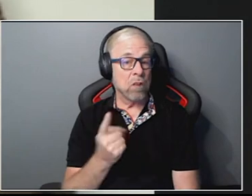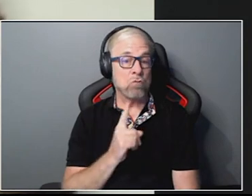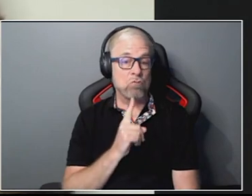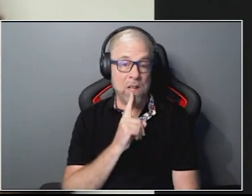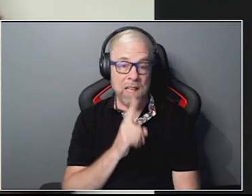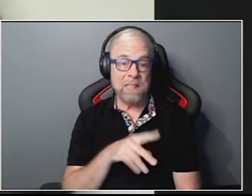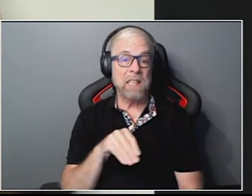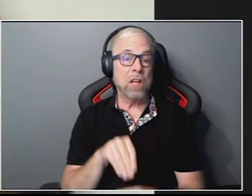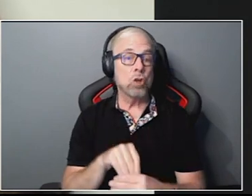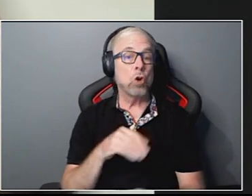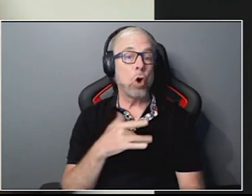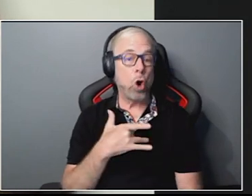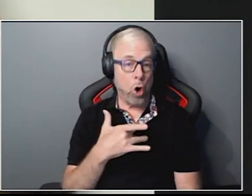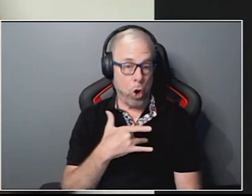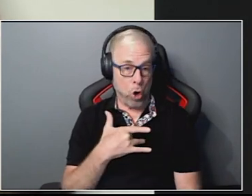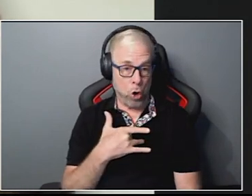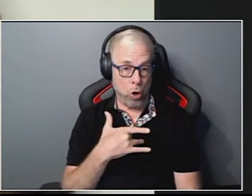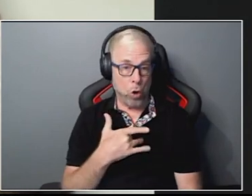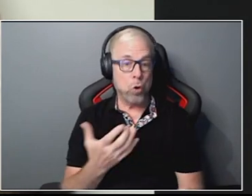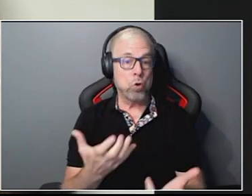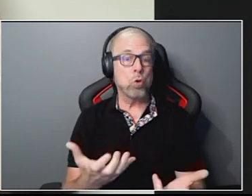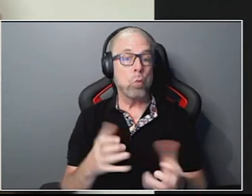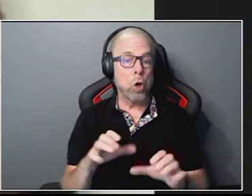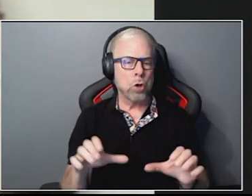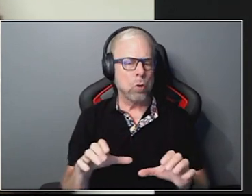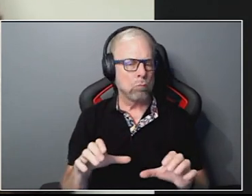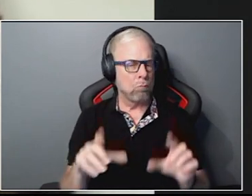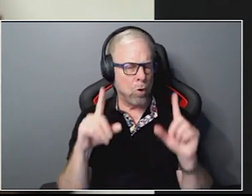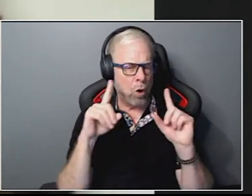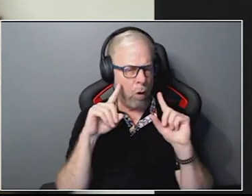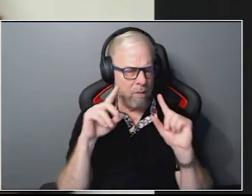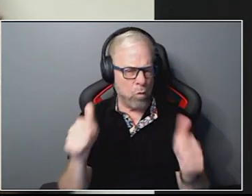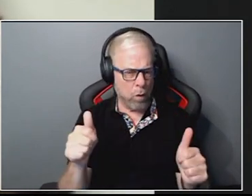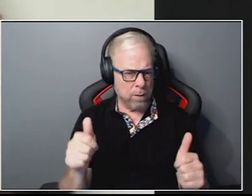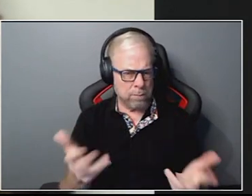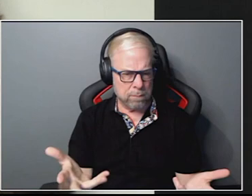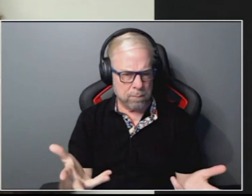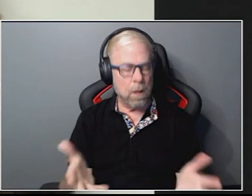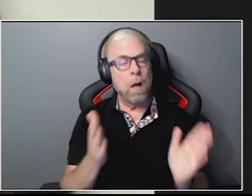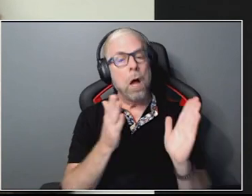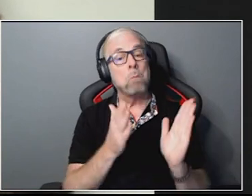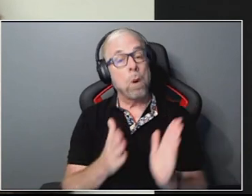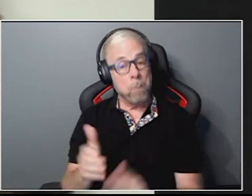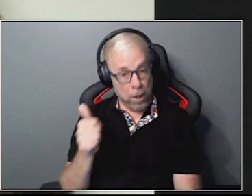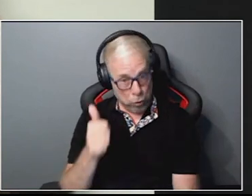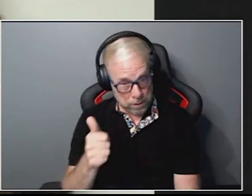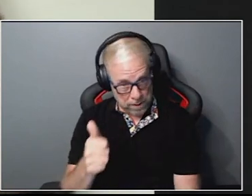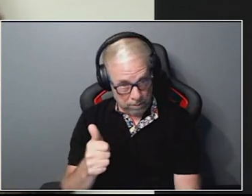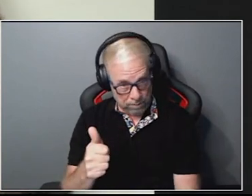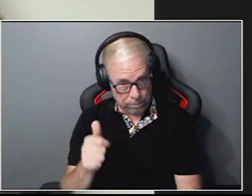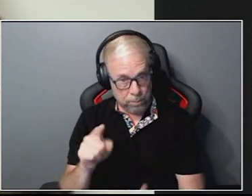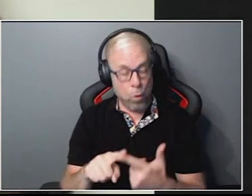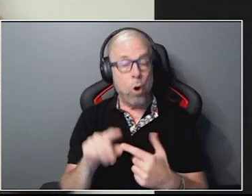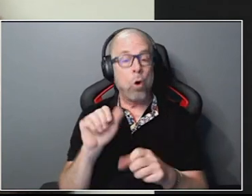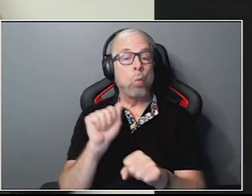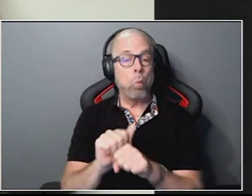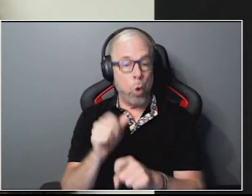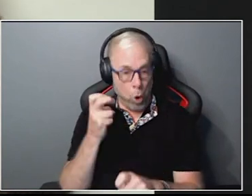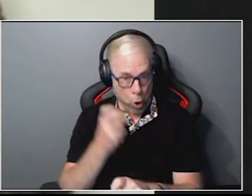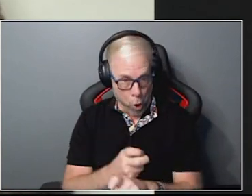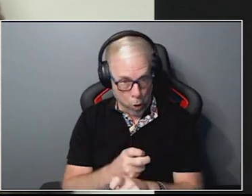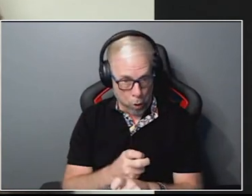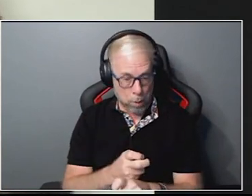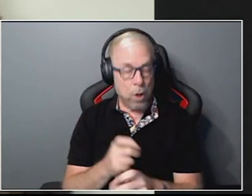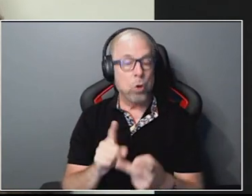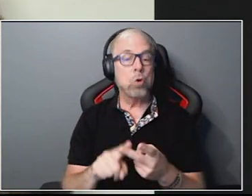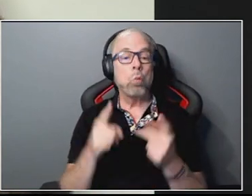want to do, go ahead and do it. Prepare yourself, work hard at it, and you will achieve it. And